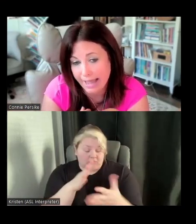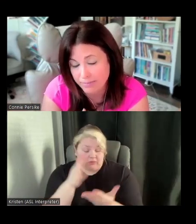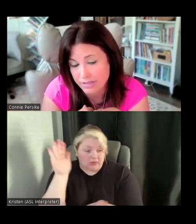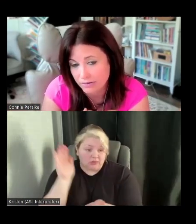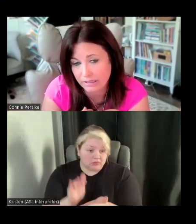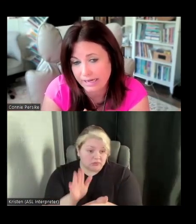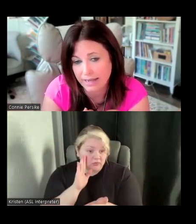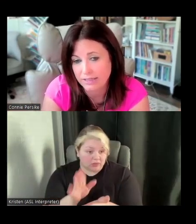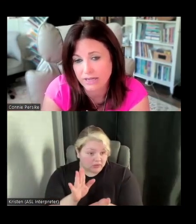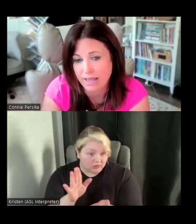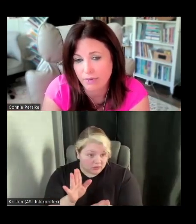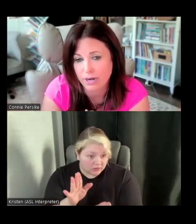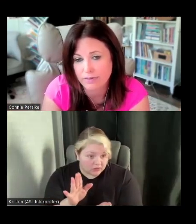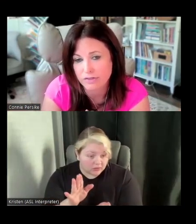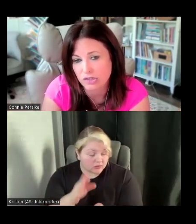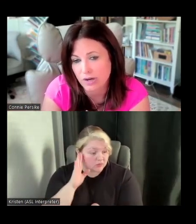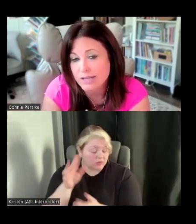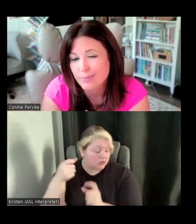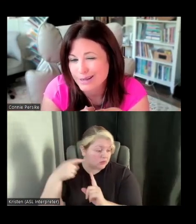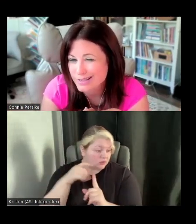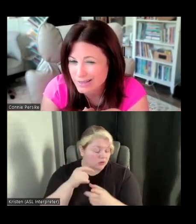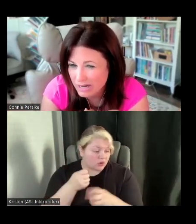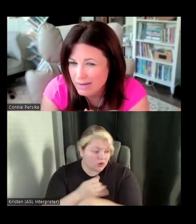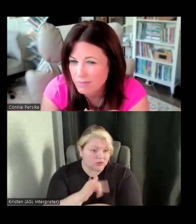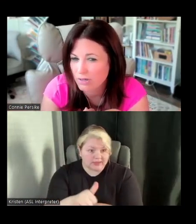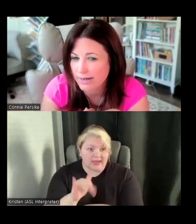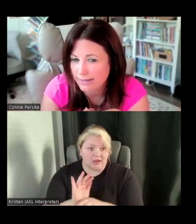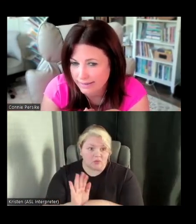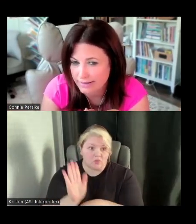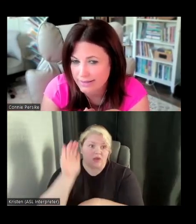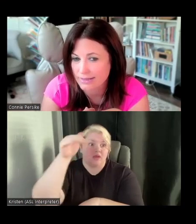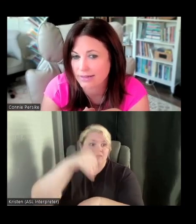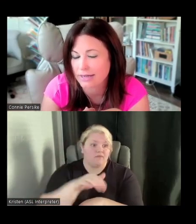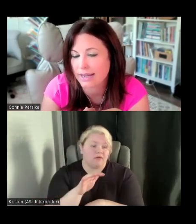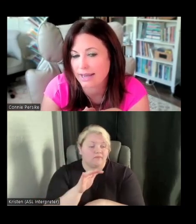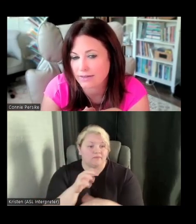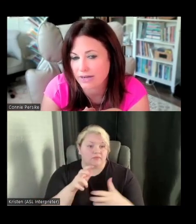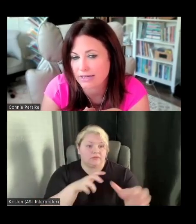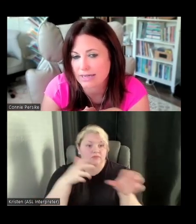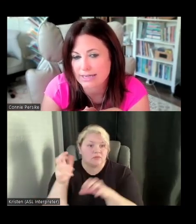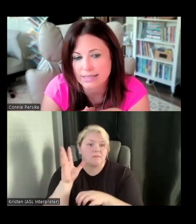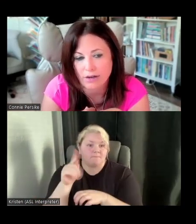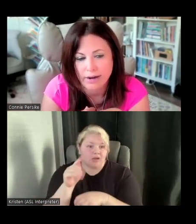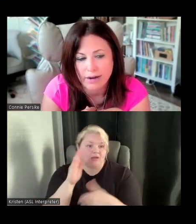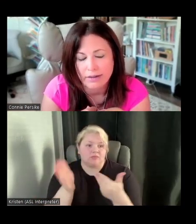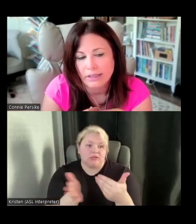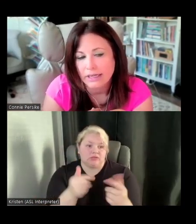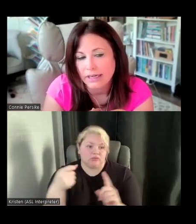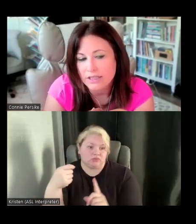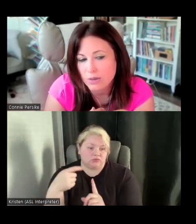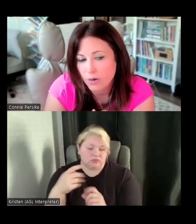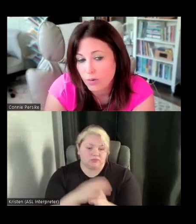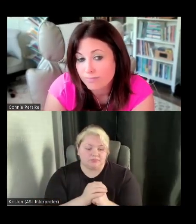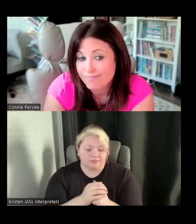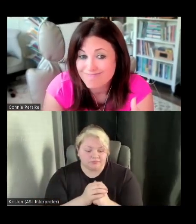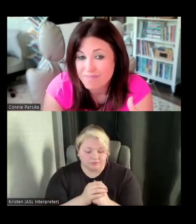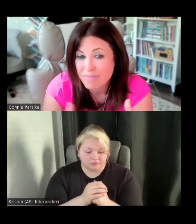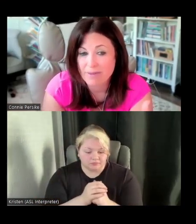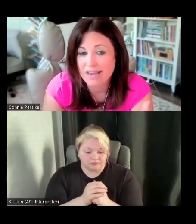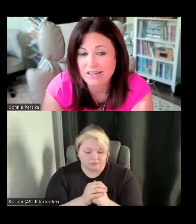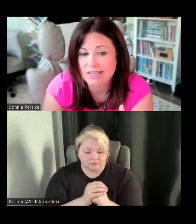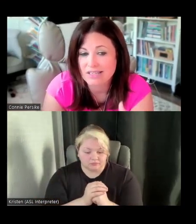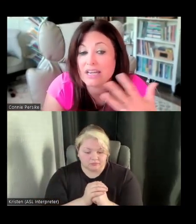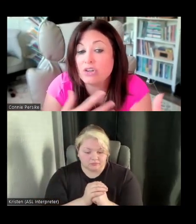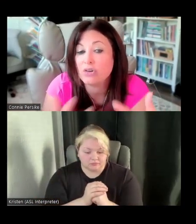not absolutely activate that wave of distress, but it's going to make it more likely that that's going to get activated easier. And so